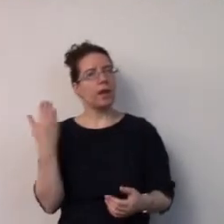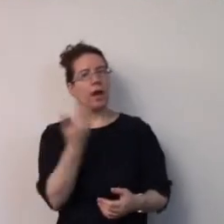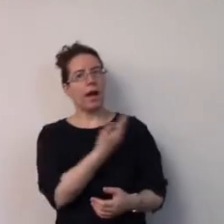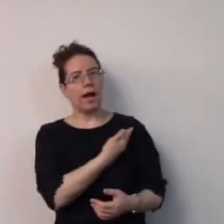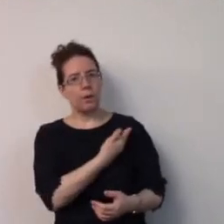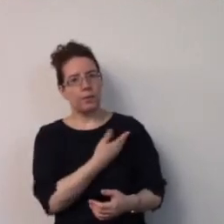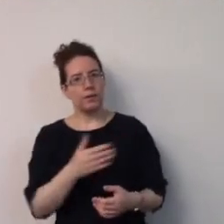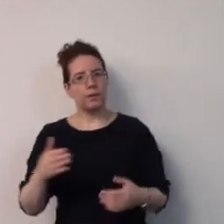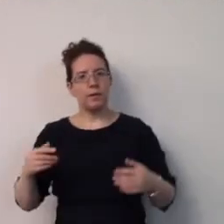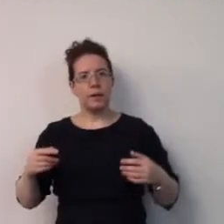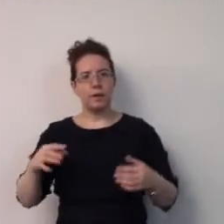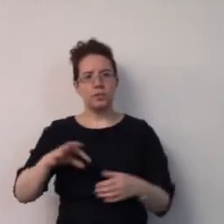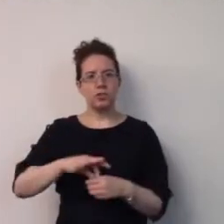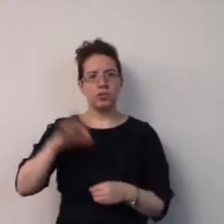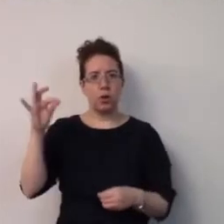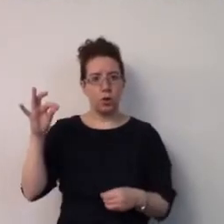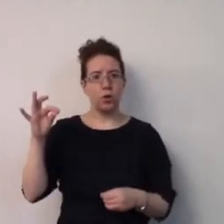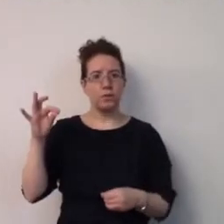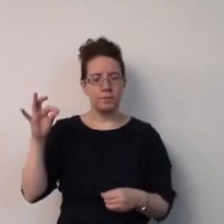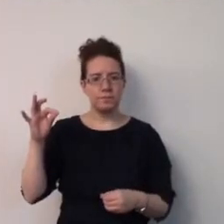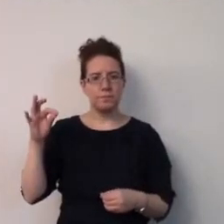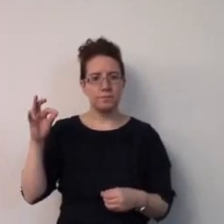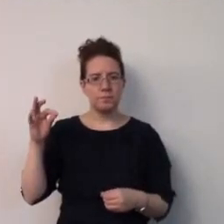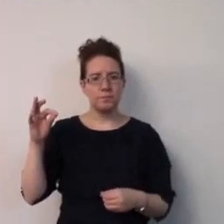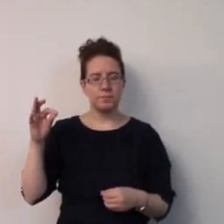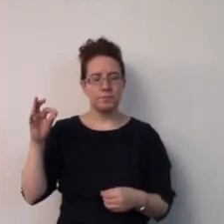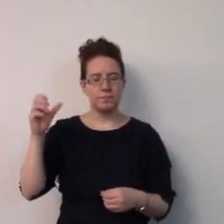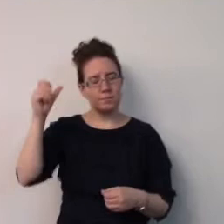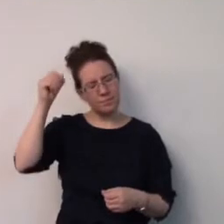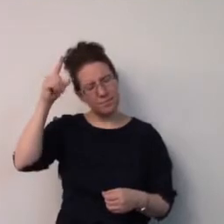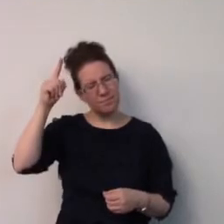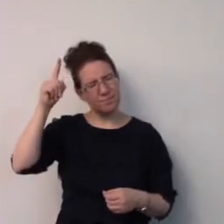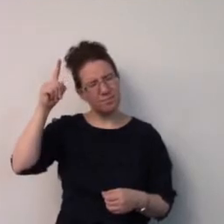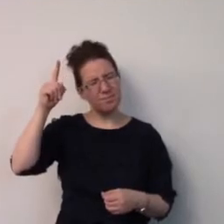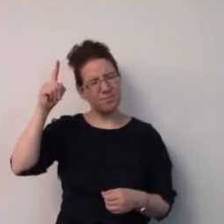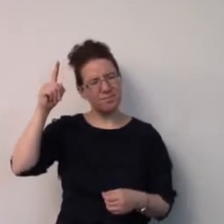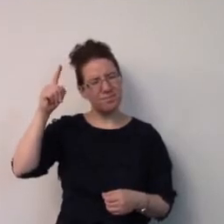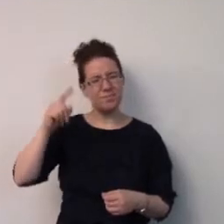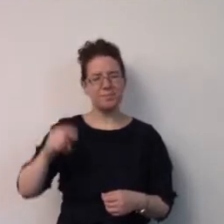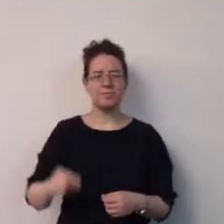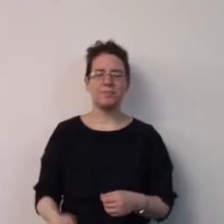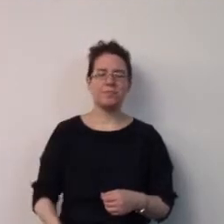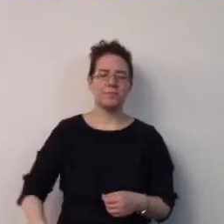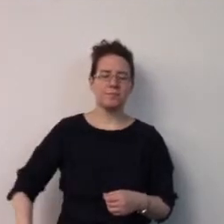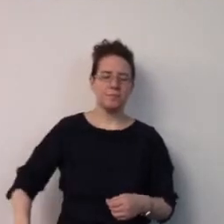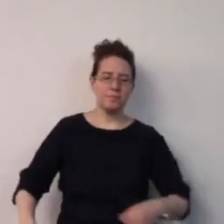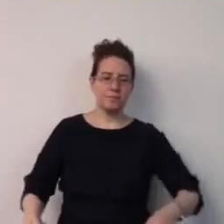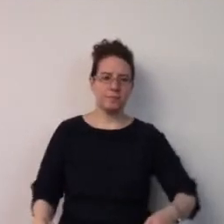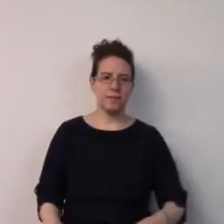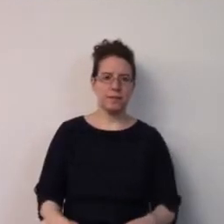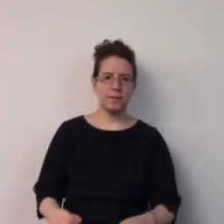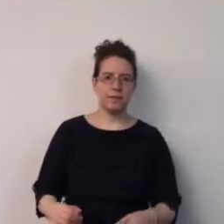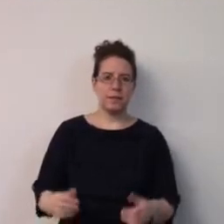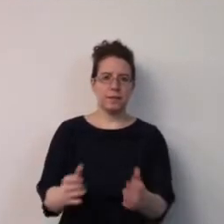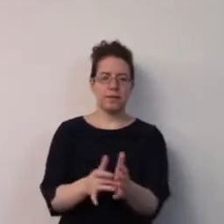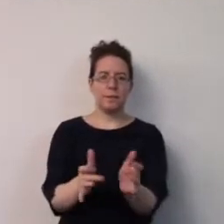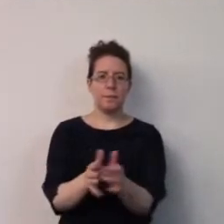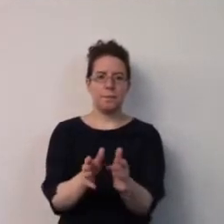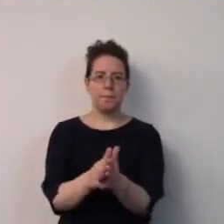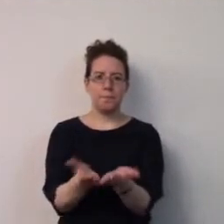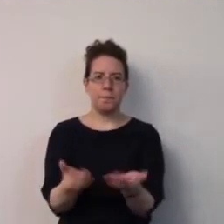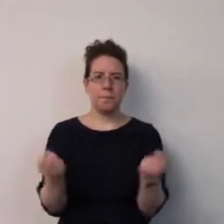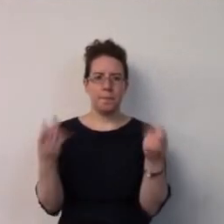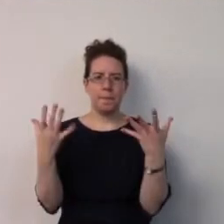who were careless, aching. Lot's wife. Remember Lot's wife? Mm-hmm. Demas